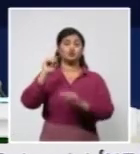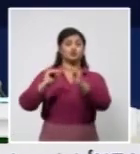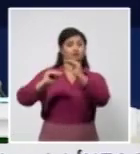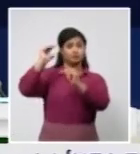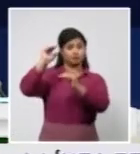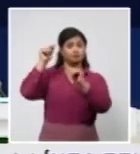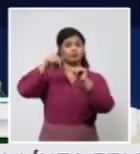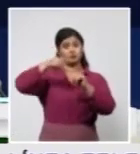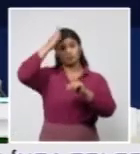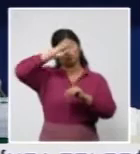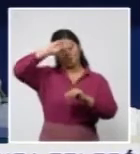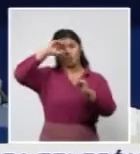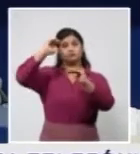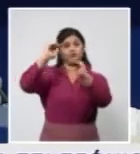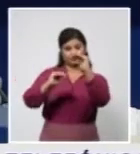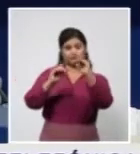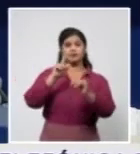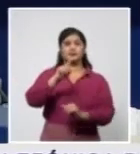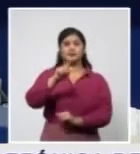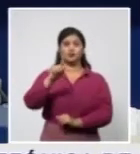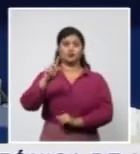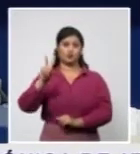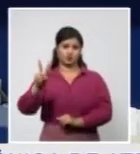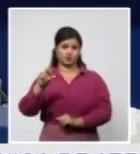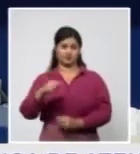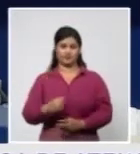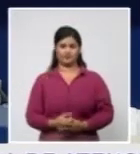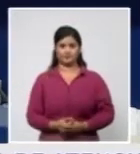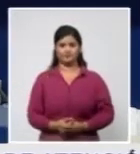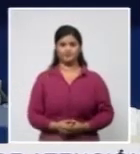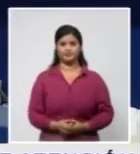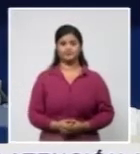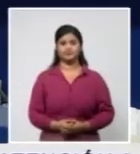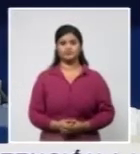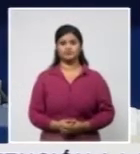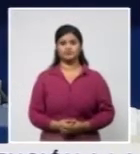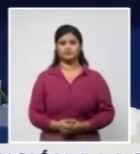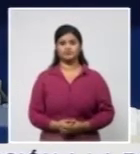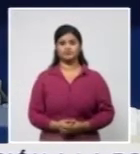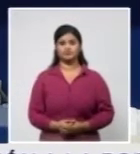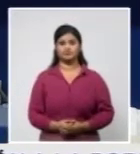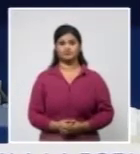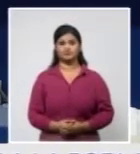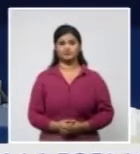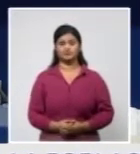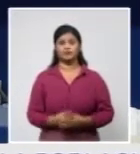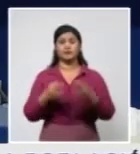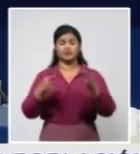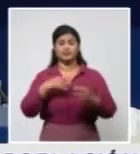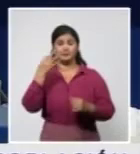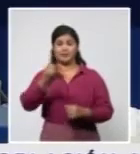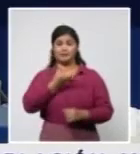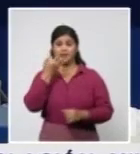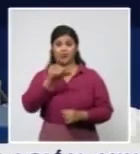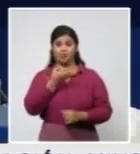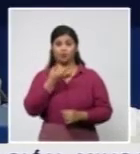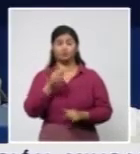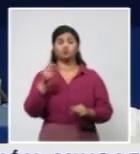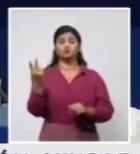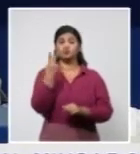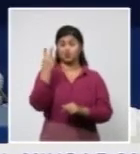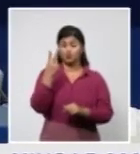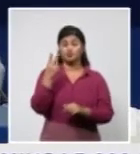down to 112th. As I always mention, 2 patients were previously evacuated at the start of the